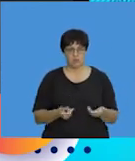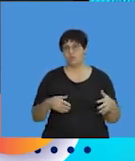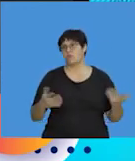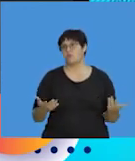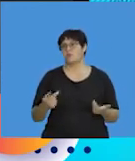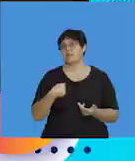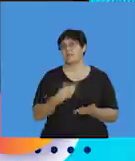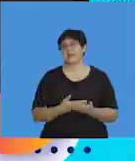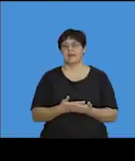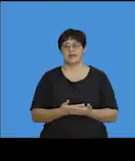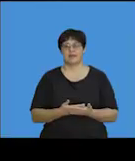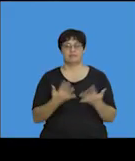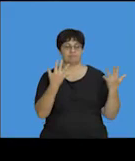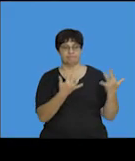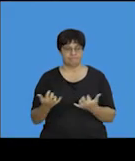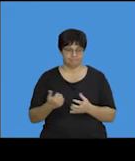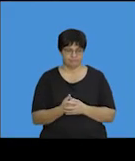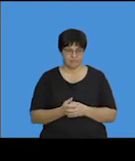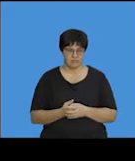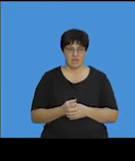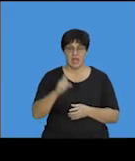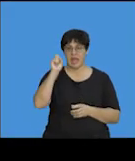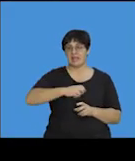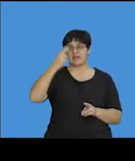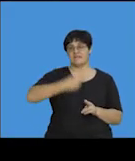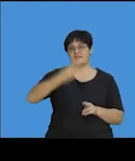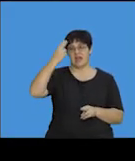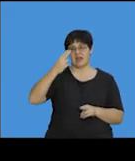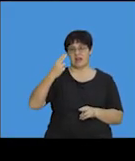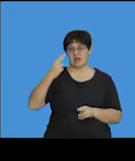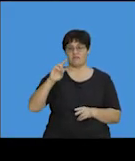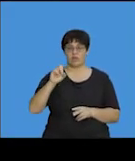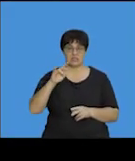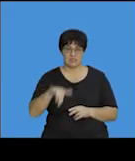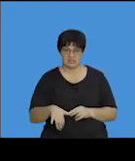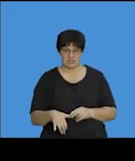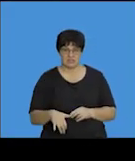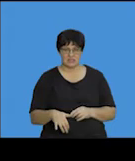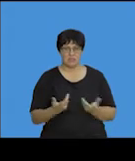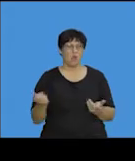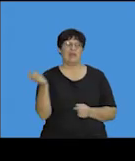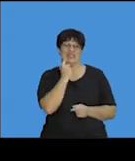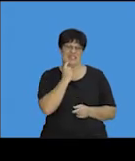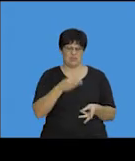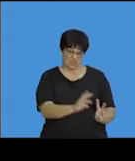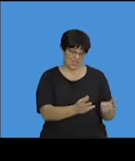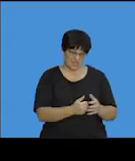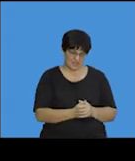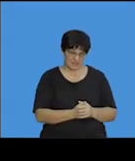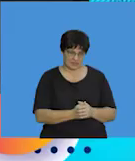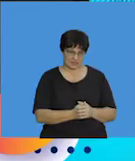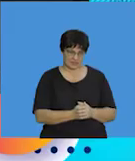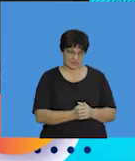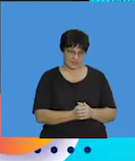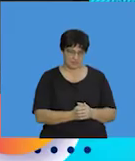ground. I could work out X's final velocity if I wanted to, but let's go the easy